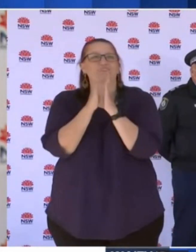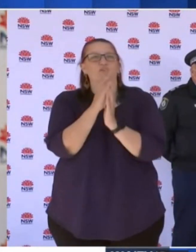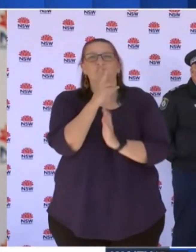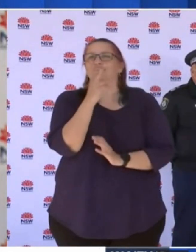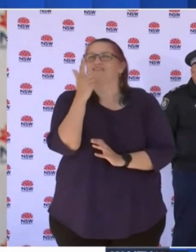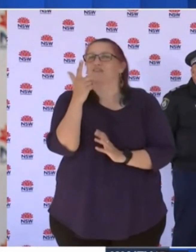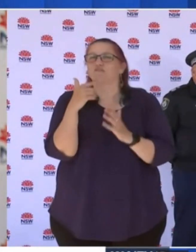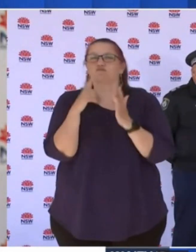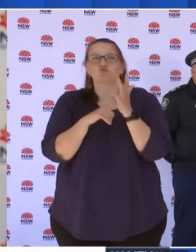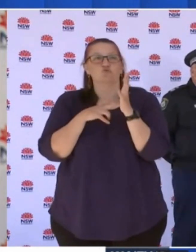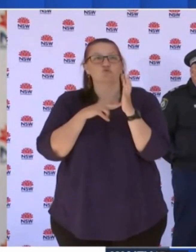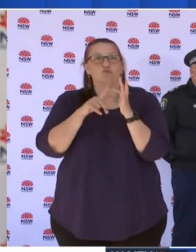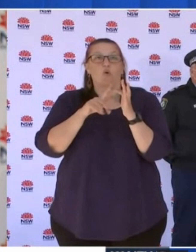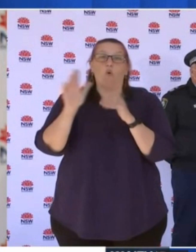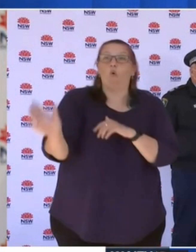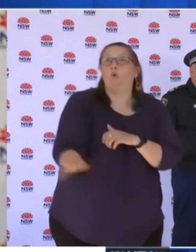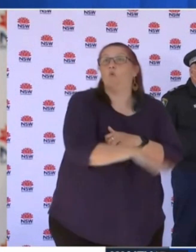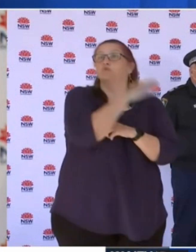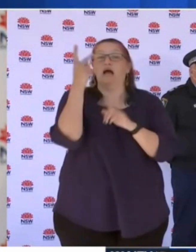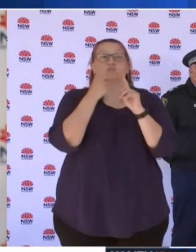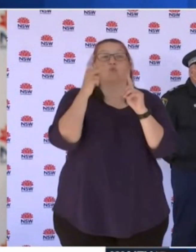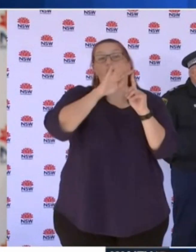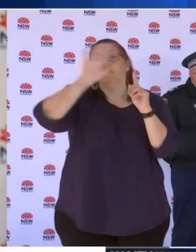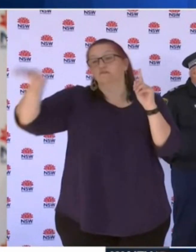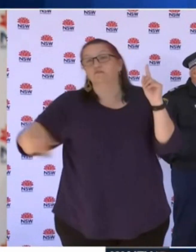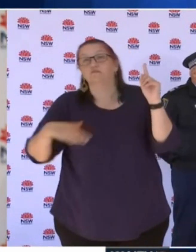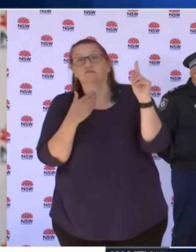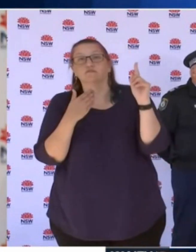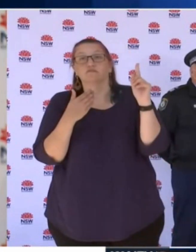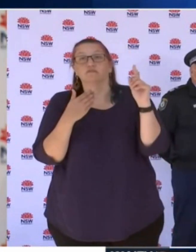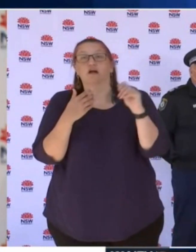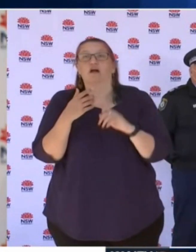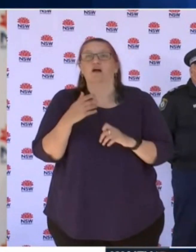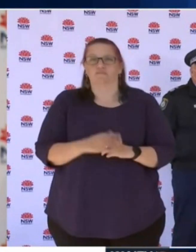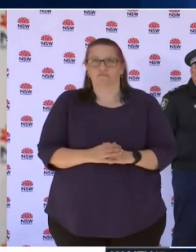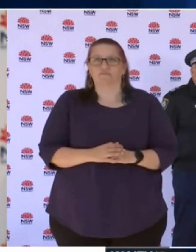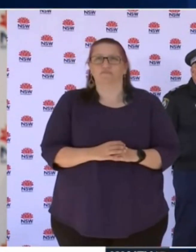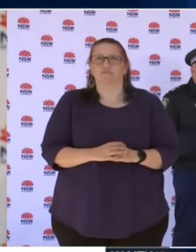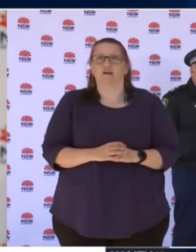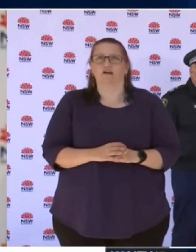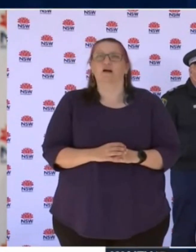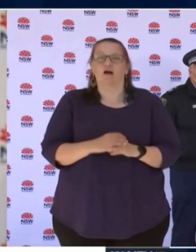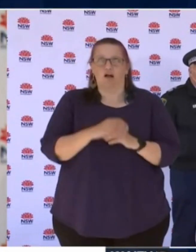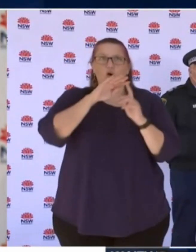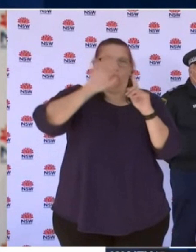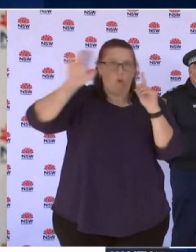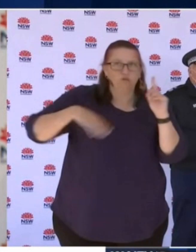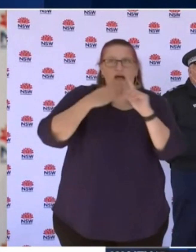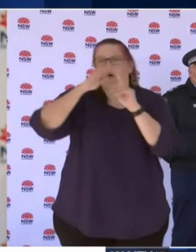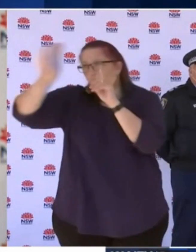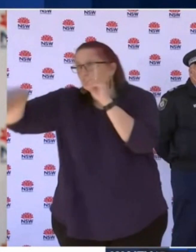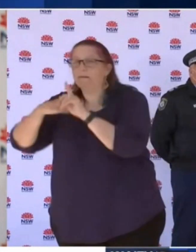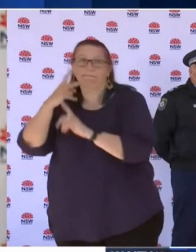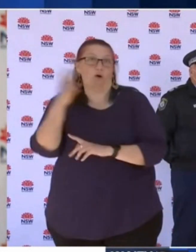all day from 12 a.m. on Saturday the 26th of June and 12 a.m. from Sunday the 27th of